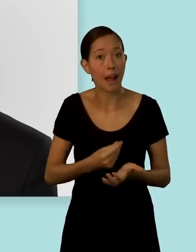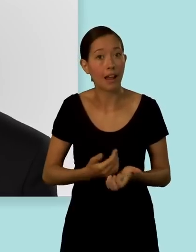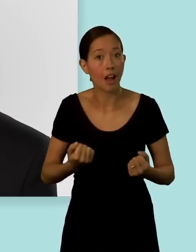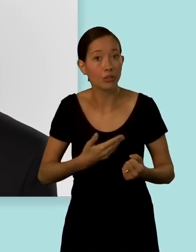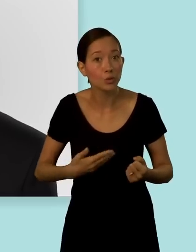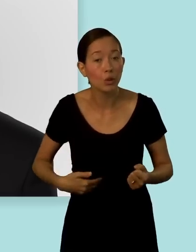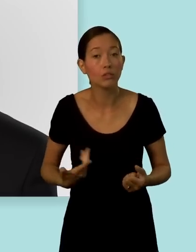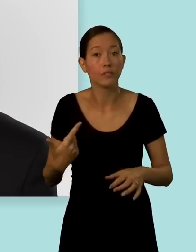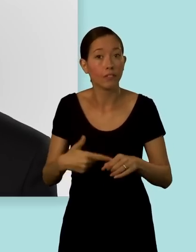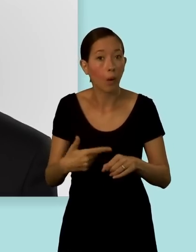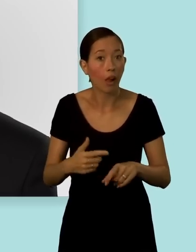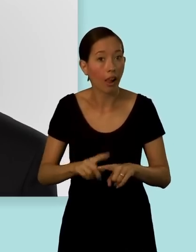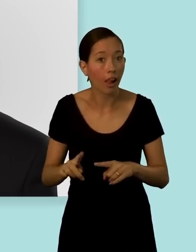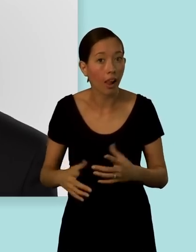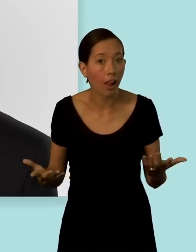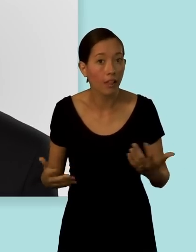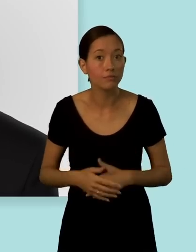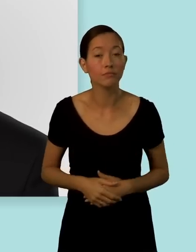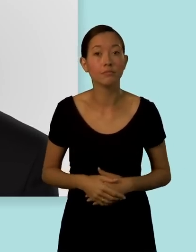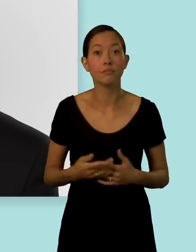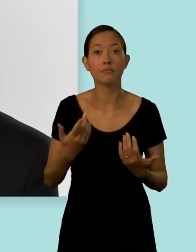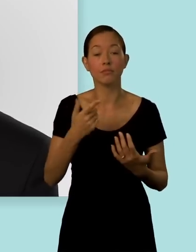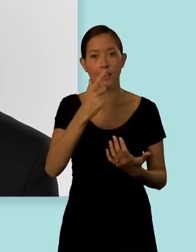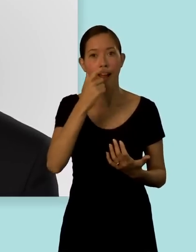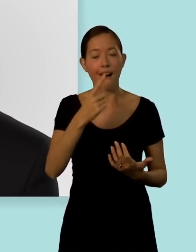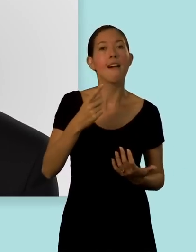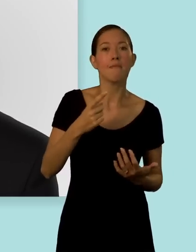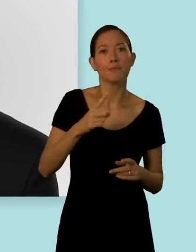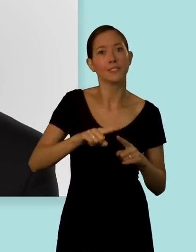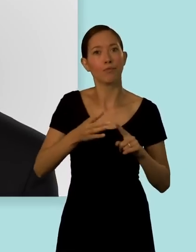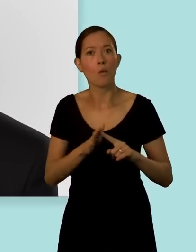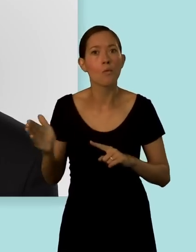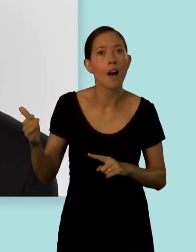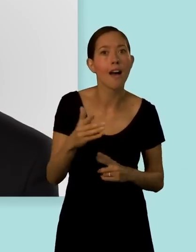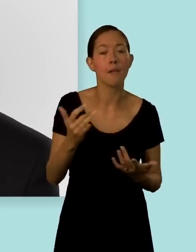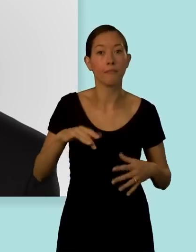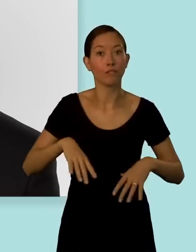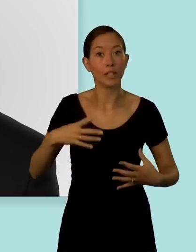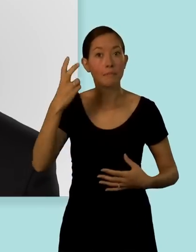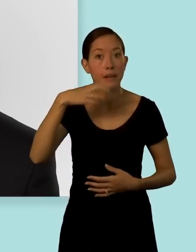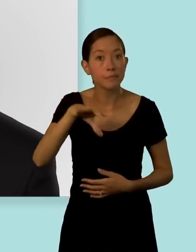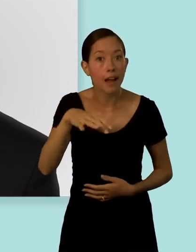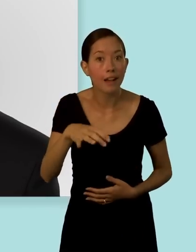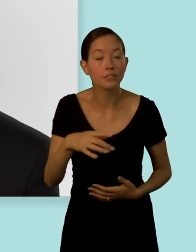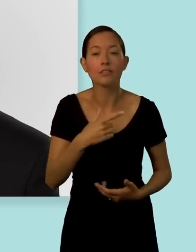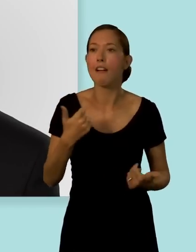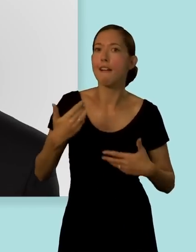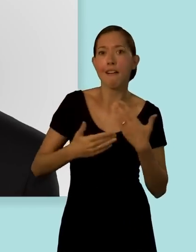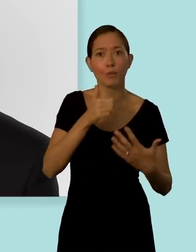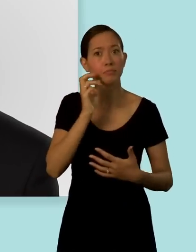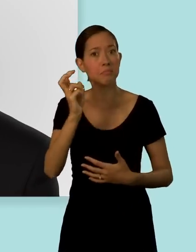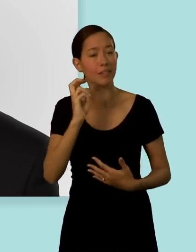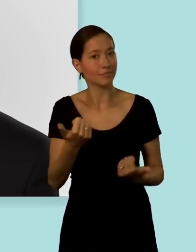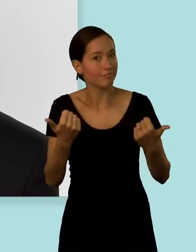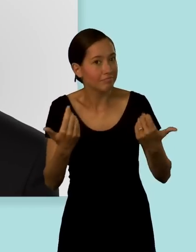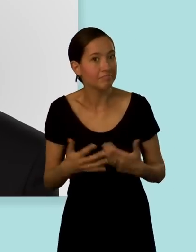on car insurance and fuel costs. Taking control of alternative travel options, such as getting a free bus pass, can help